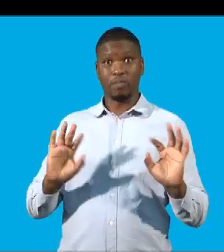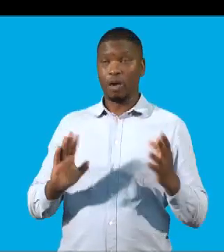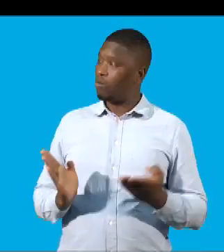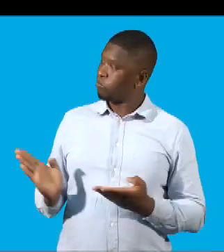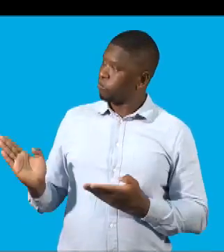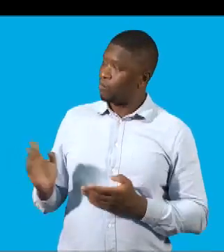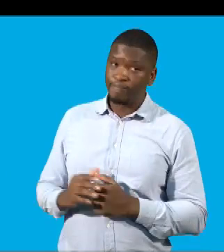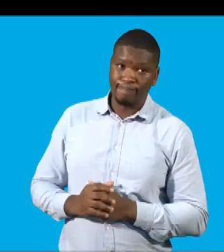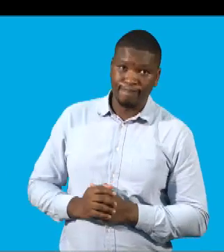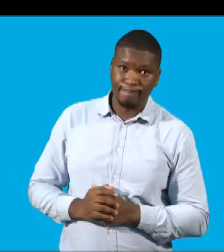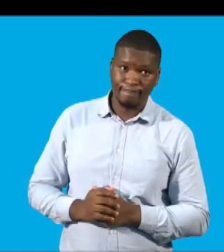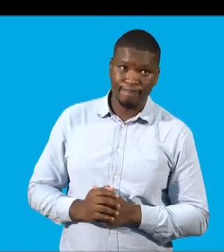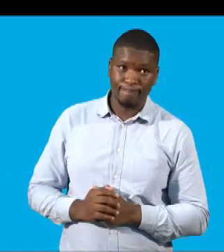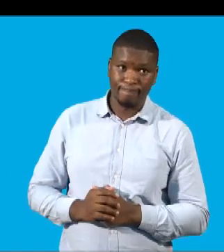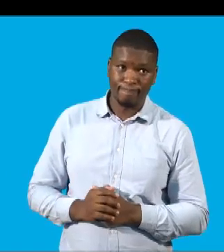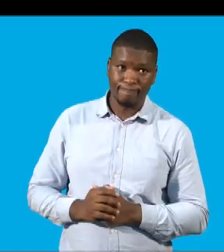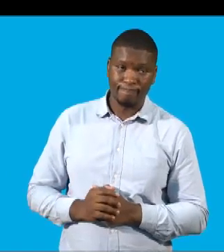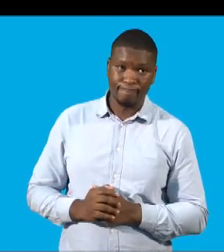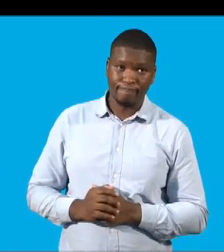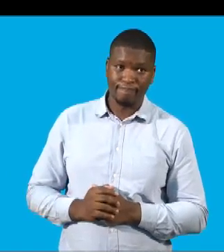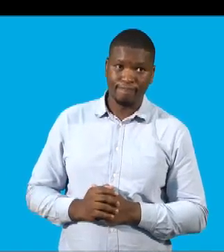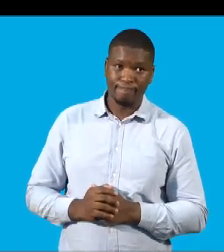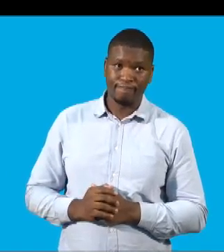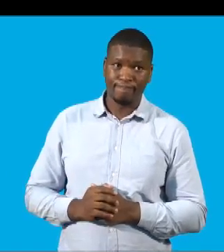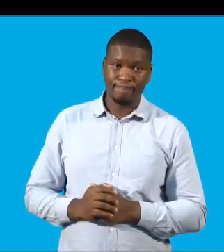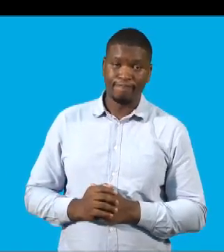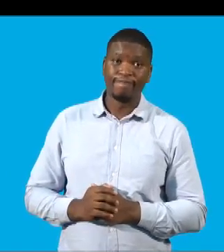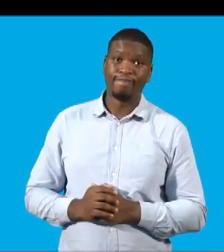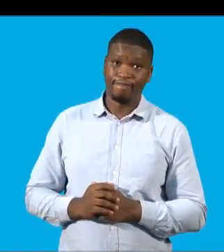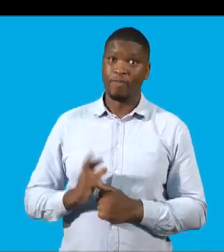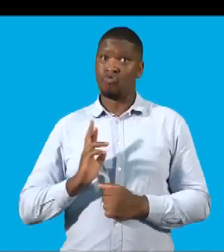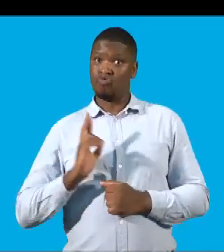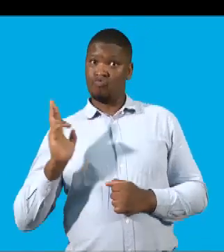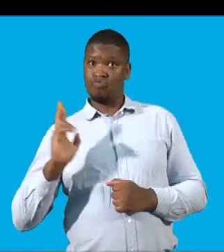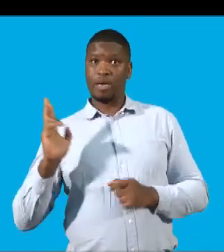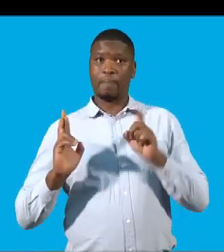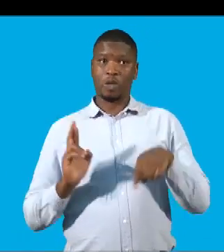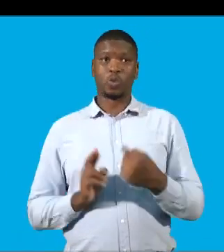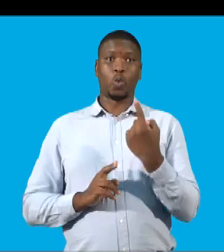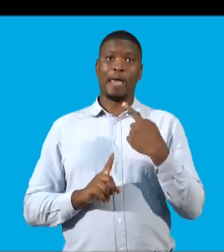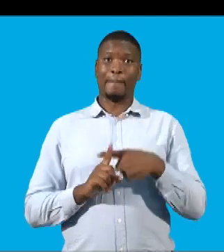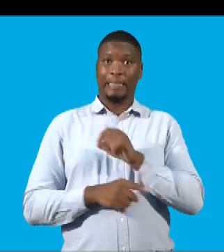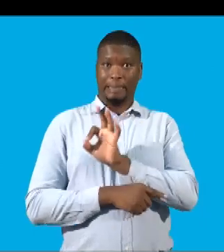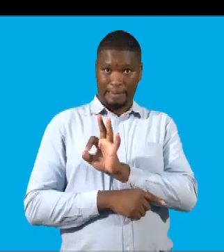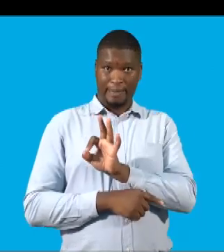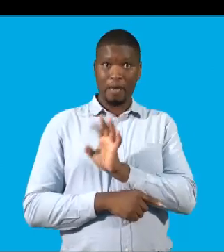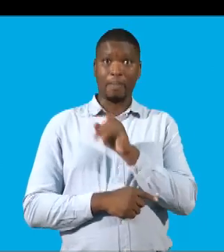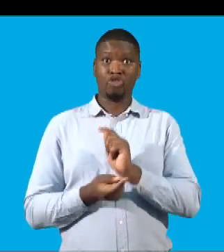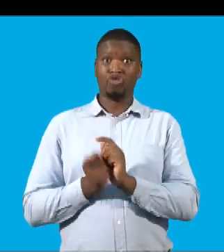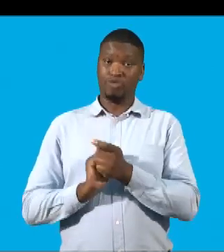2x. And on the right-hand side, we're going to have a 1 plus 3. Remember, it must change signs.